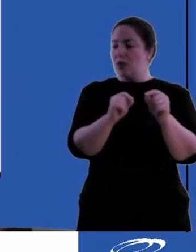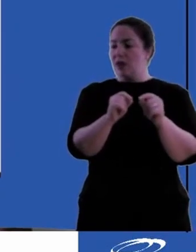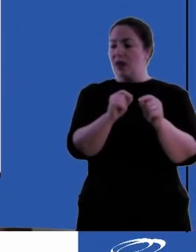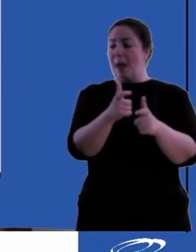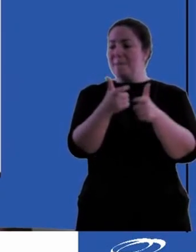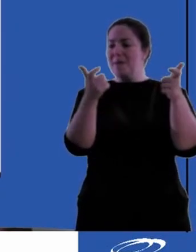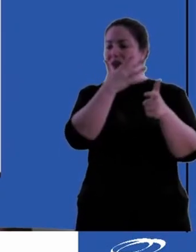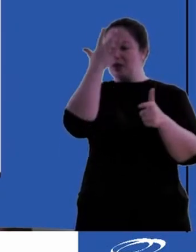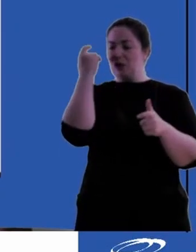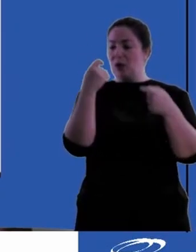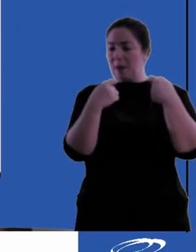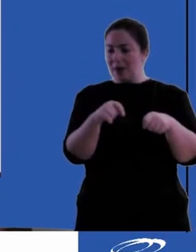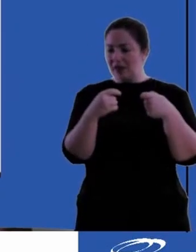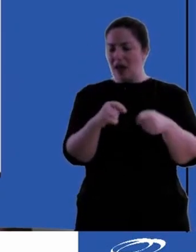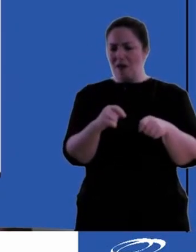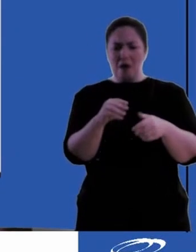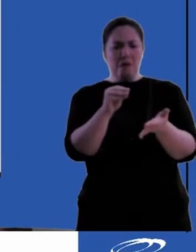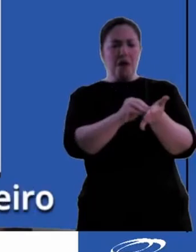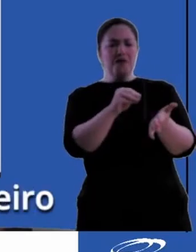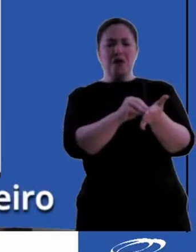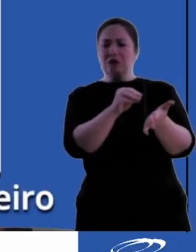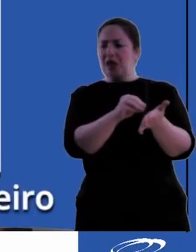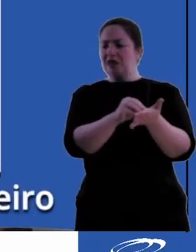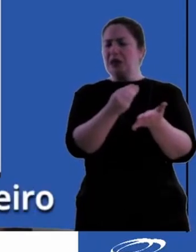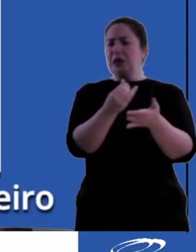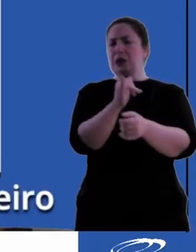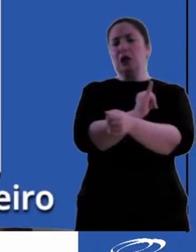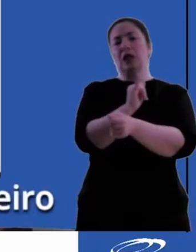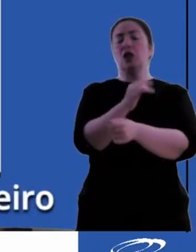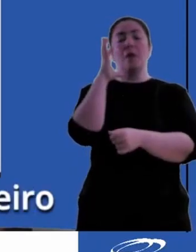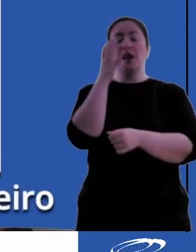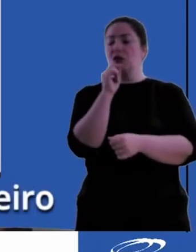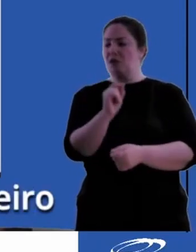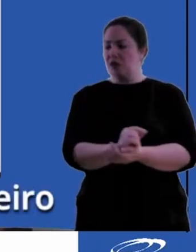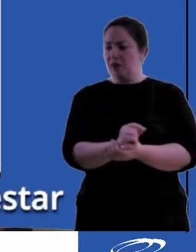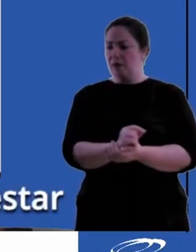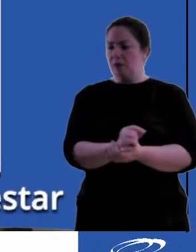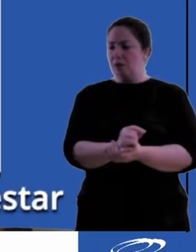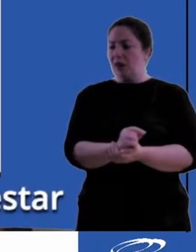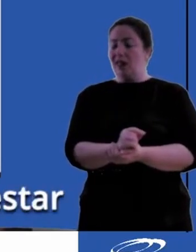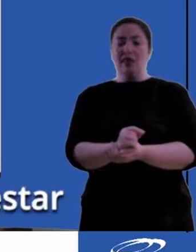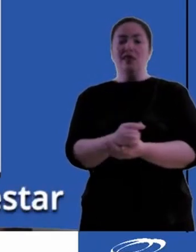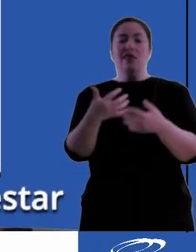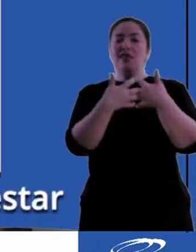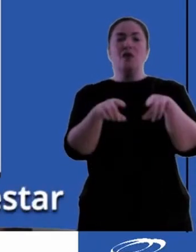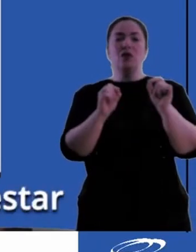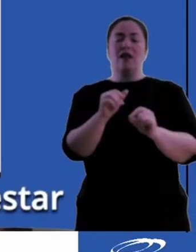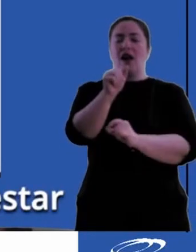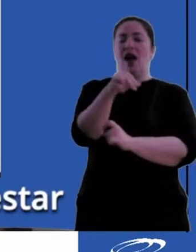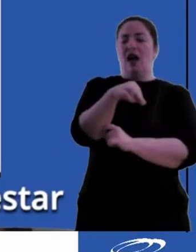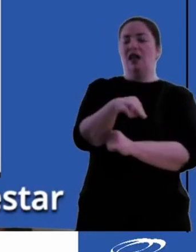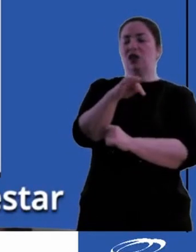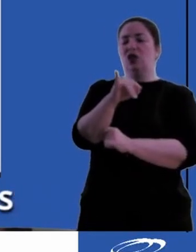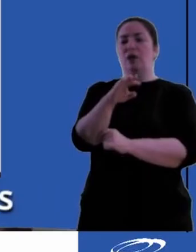finding an organism, but we still don't have very good sensitivity. So we first designed our own PCR panel for